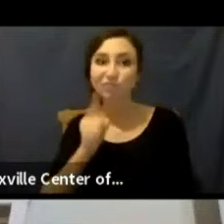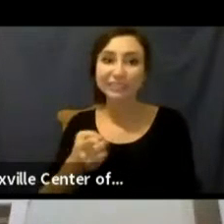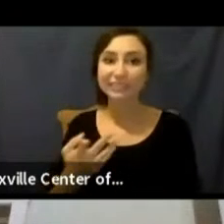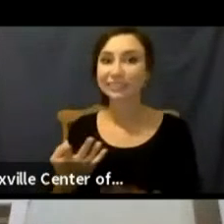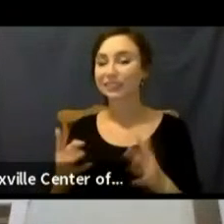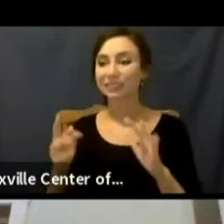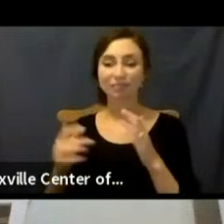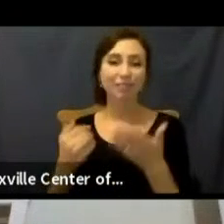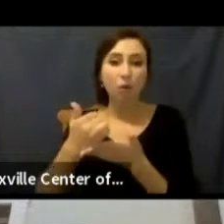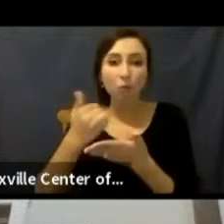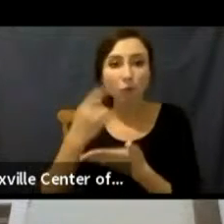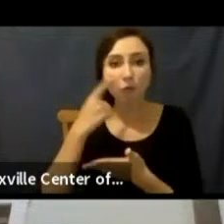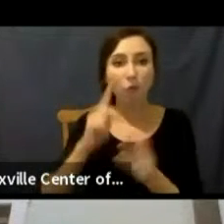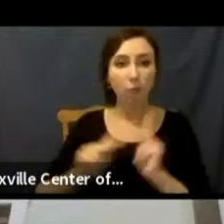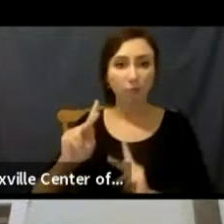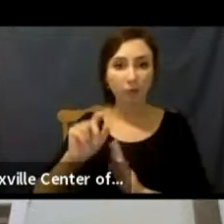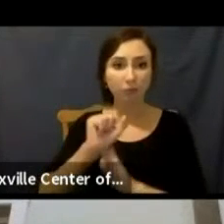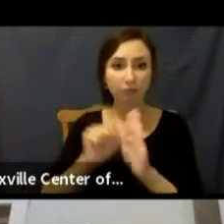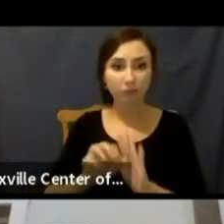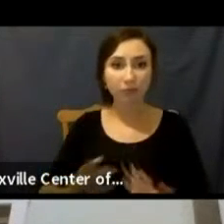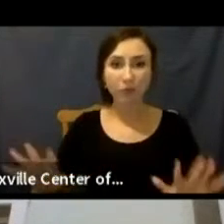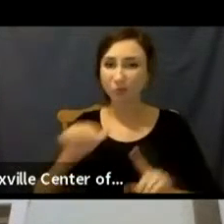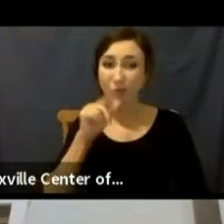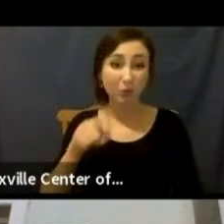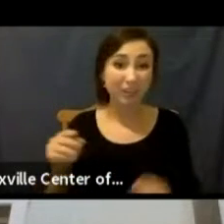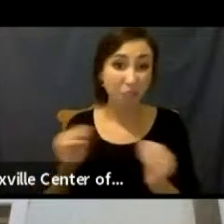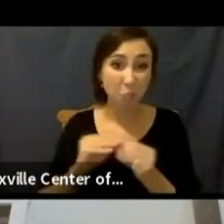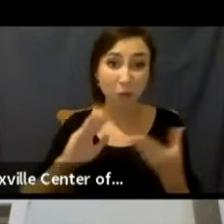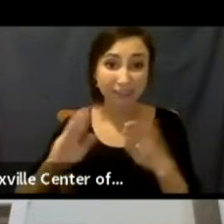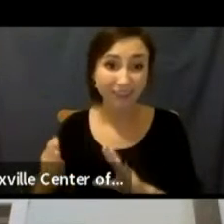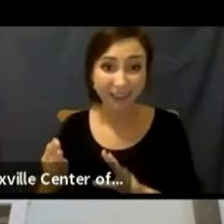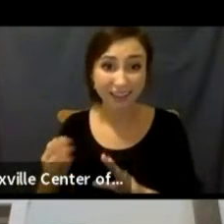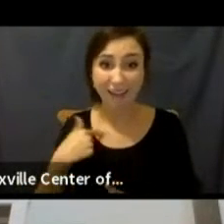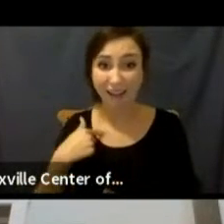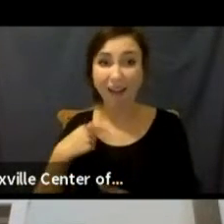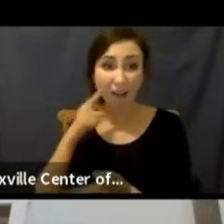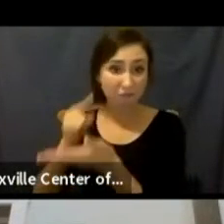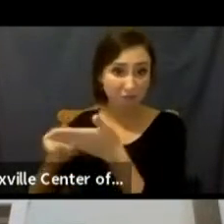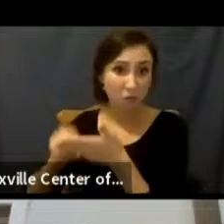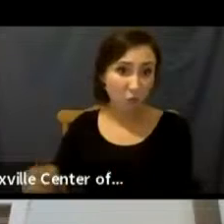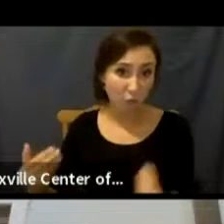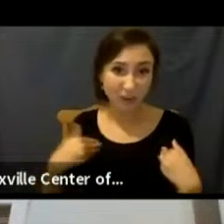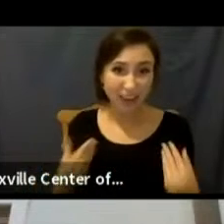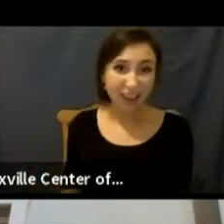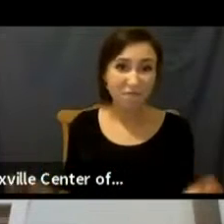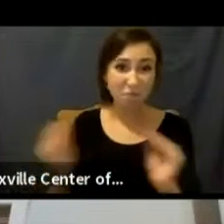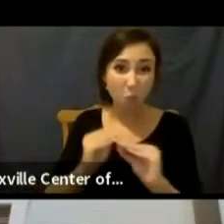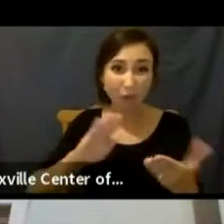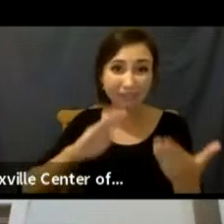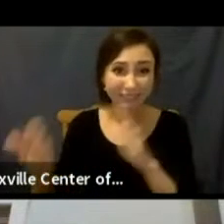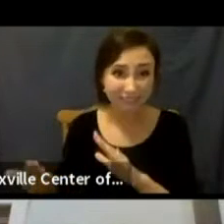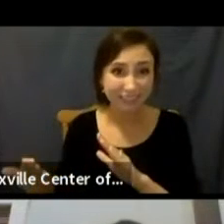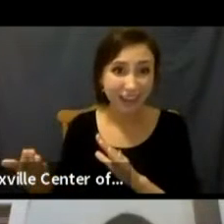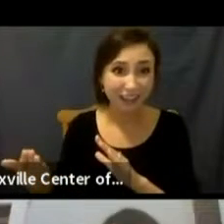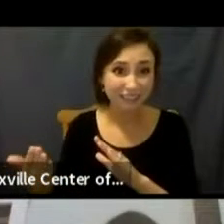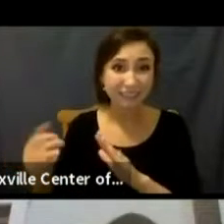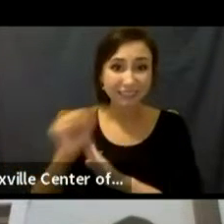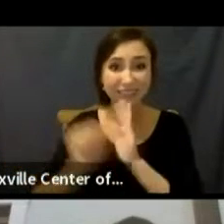the state. We don't need any more deaths. I looked up, we have more deaths in the state of Tennessee right now than there are people in Pickett